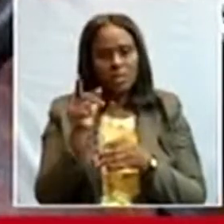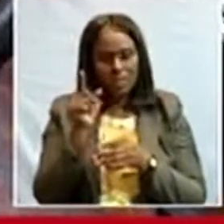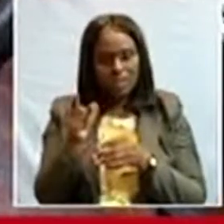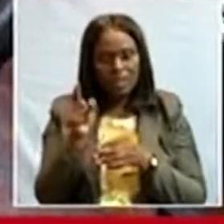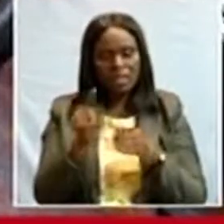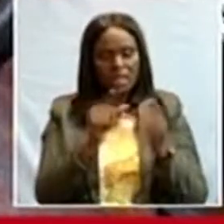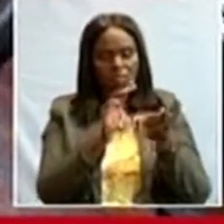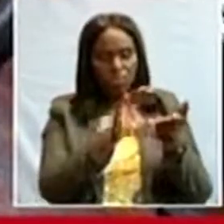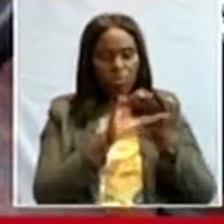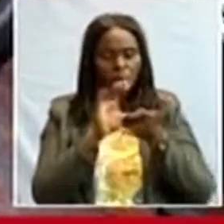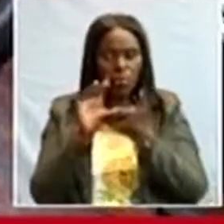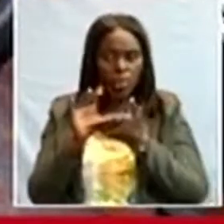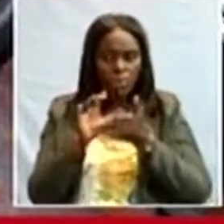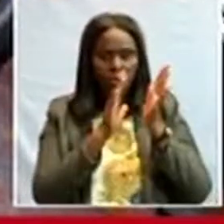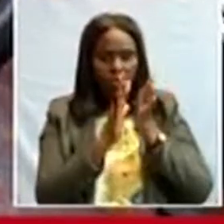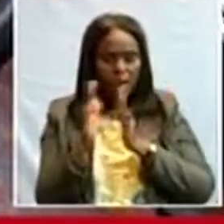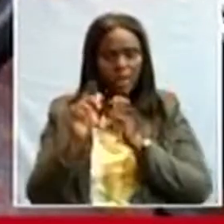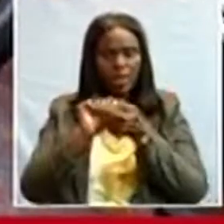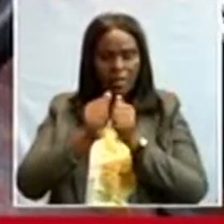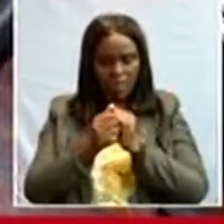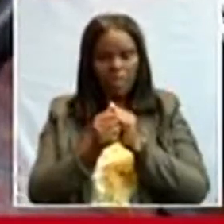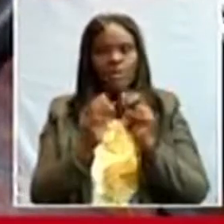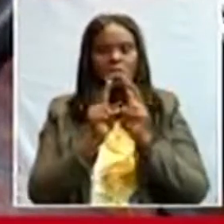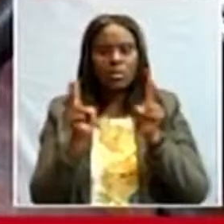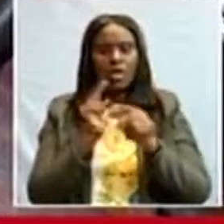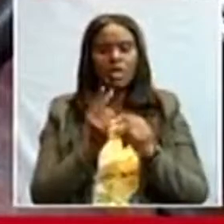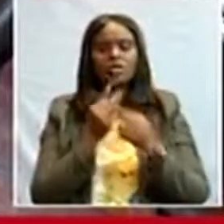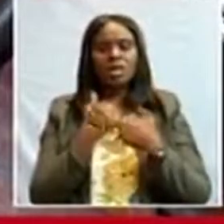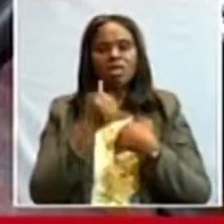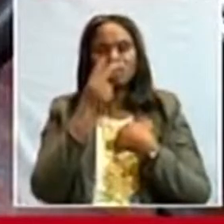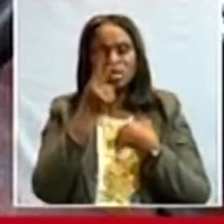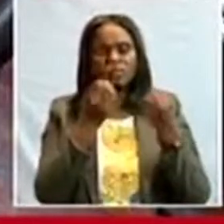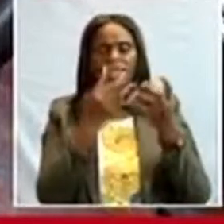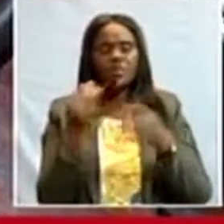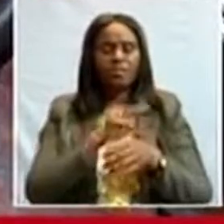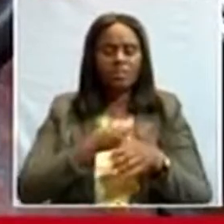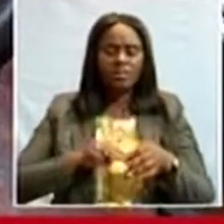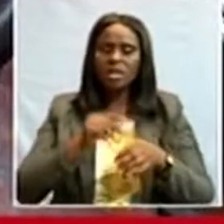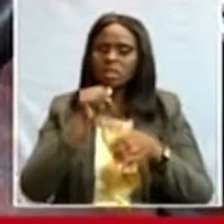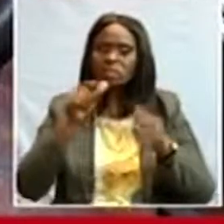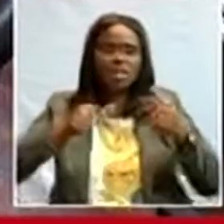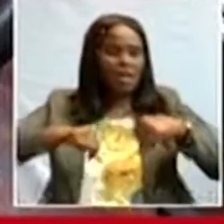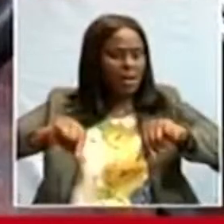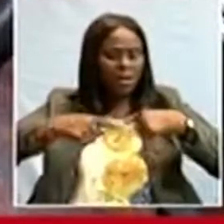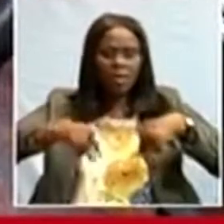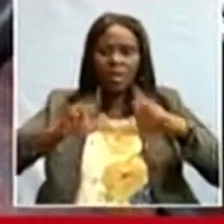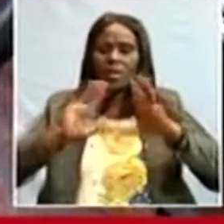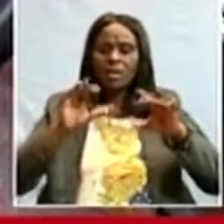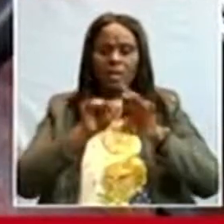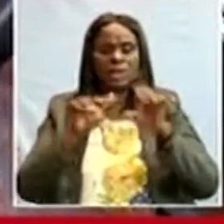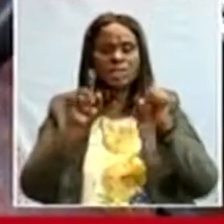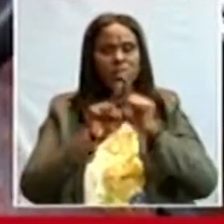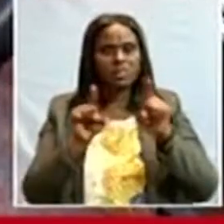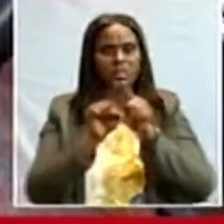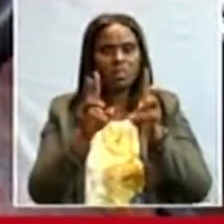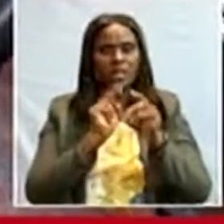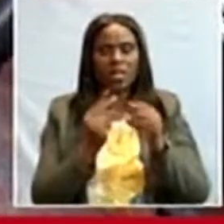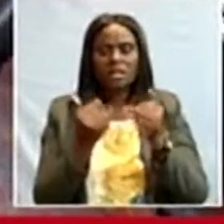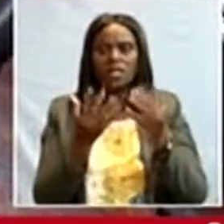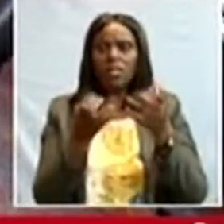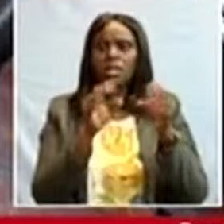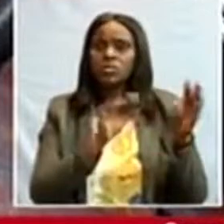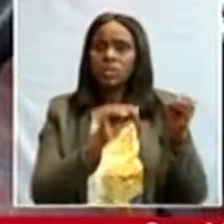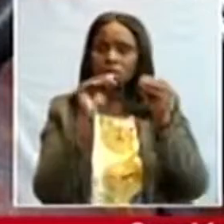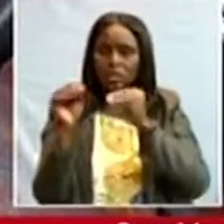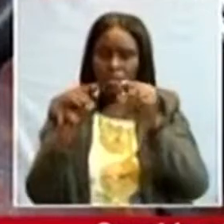borrowing plan amended. Yeah, so we've seen a lot of members are not here. So it's in that vein that we want to adjourn